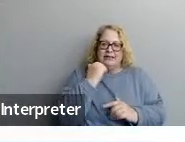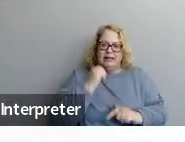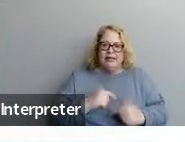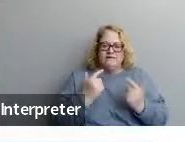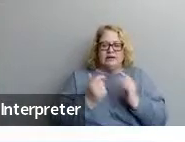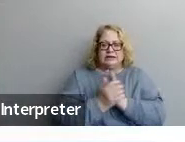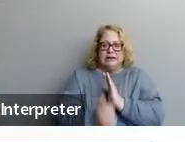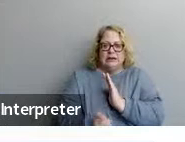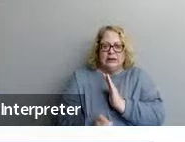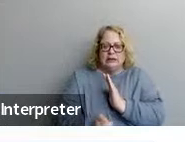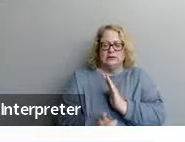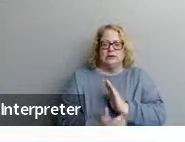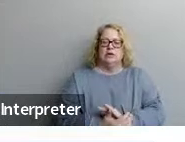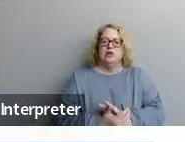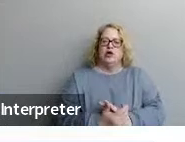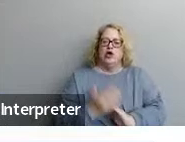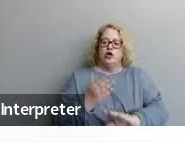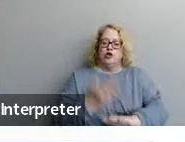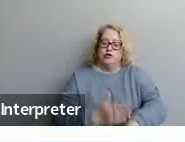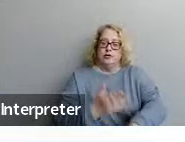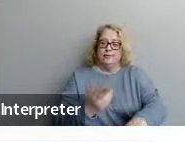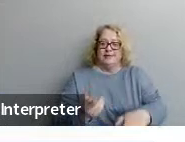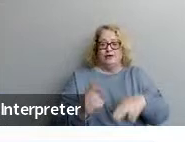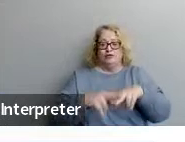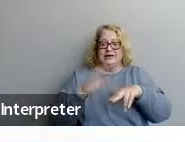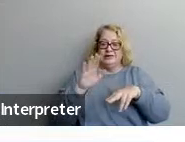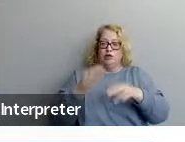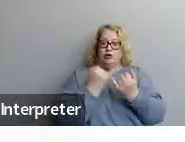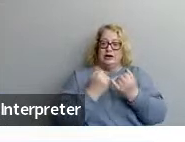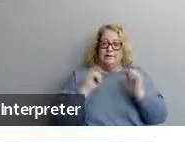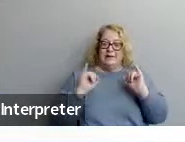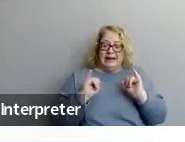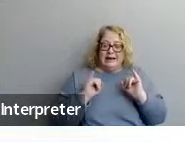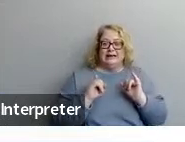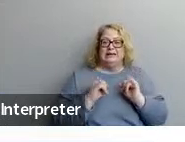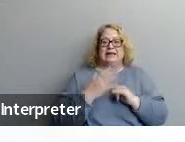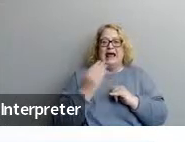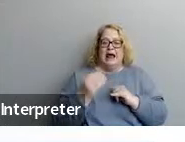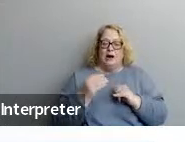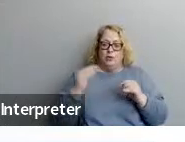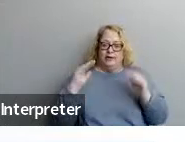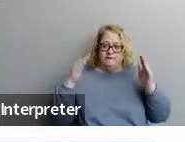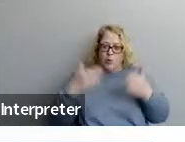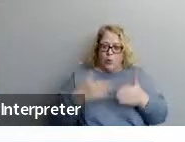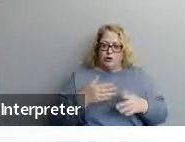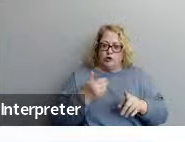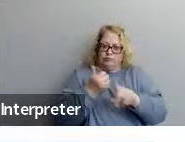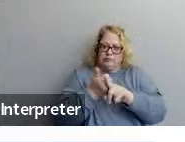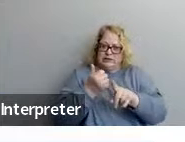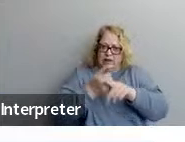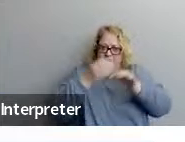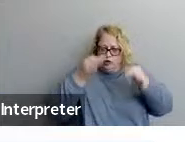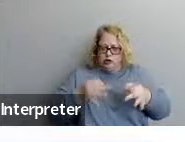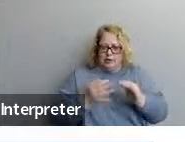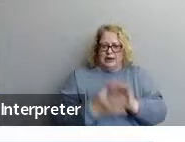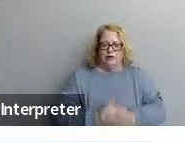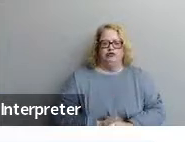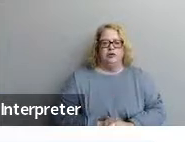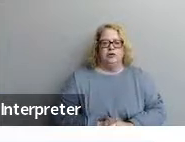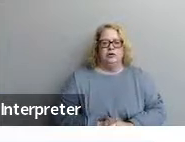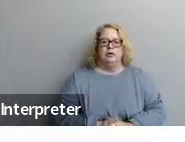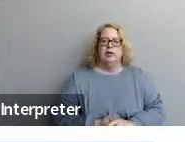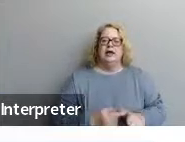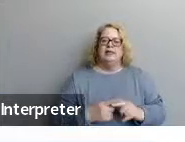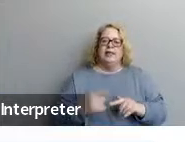their independence in those employability skills, and we also focus strongly on self-determination. And then they receive referral to